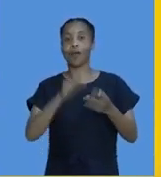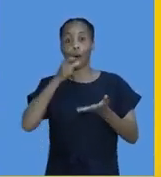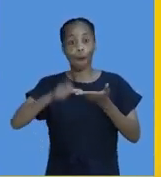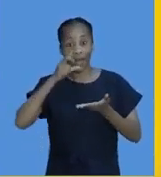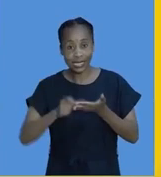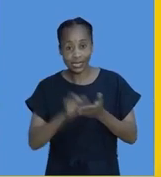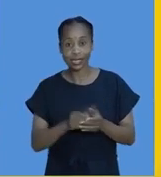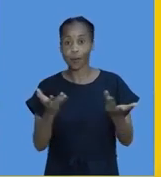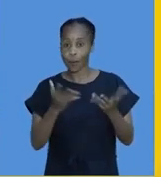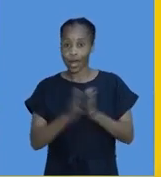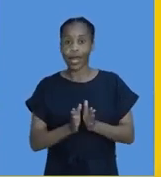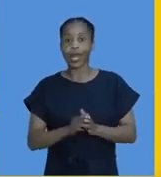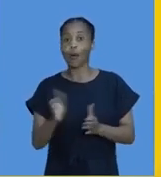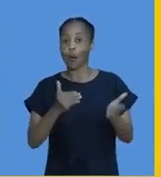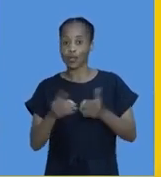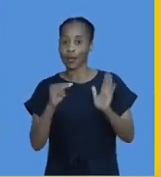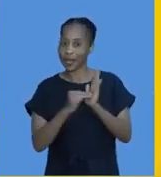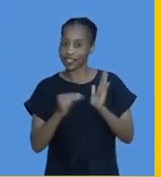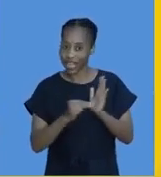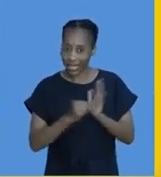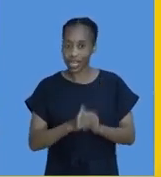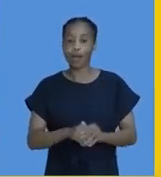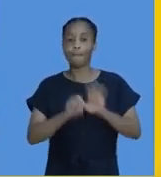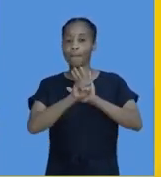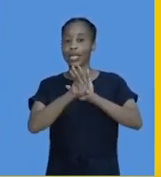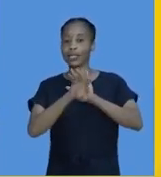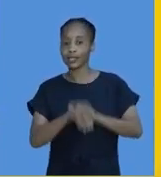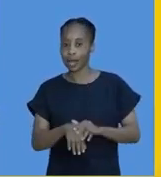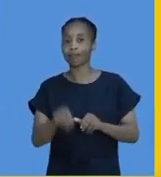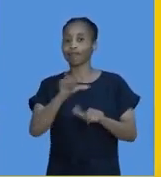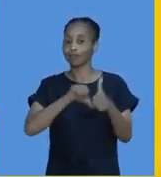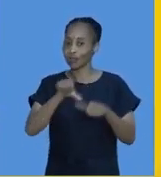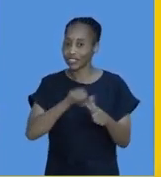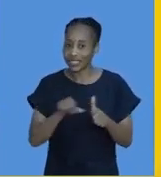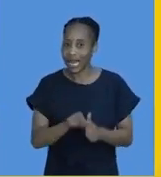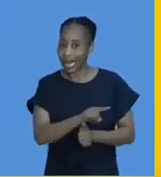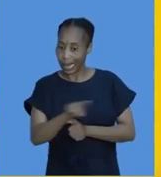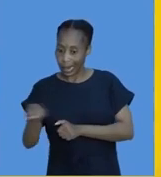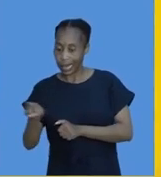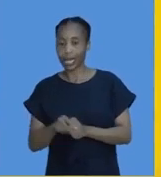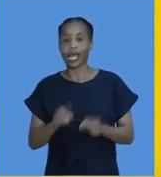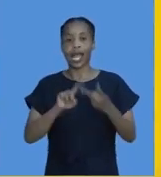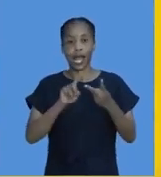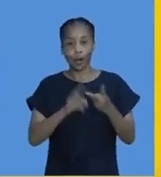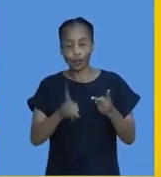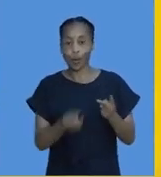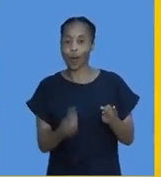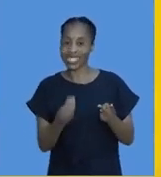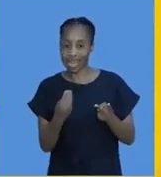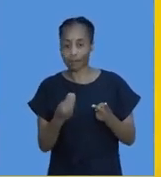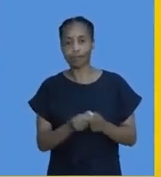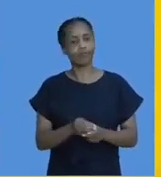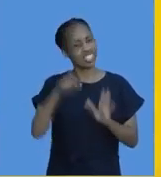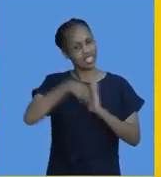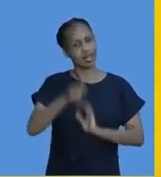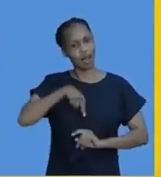media platforms as well as our WhatsApp line. All of the details will be on the screen. We've got a cool competition going on for